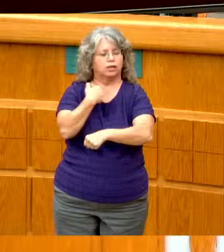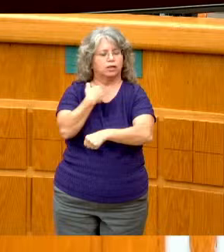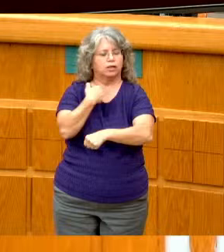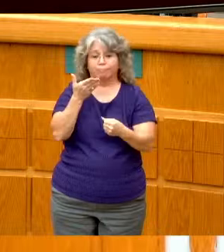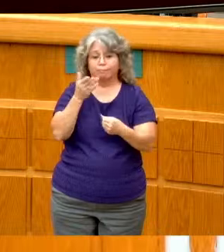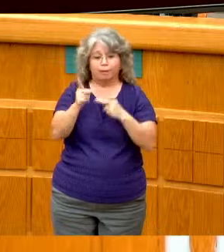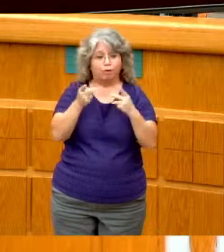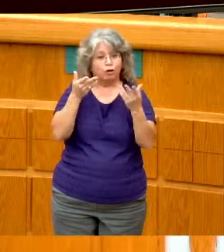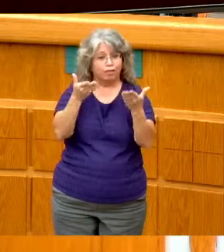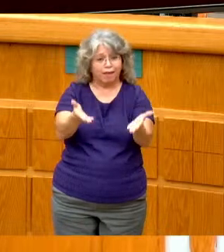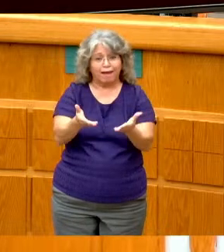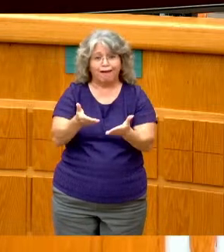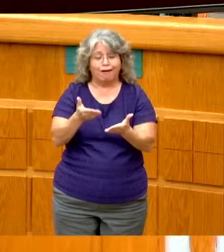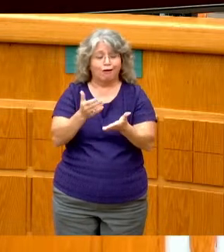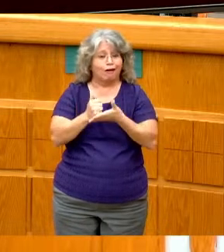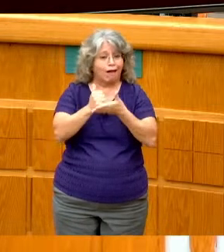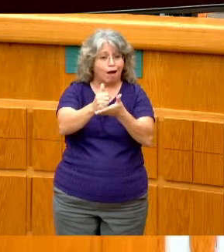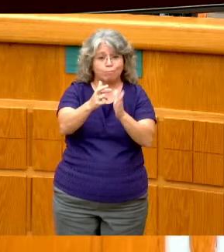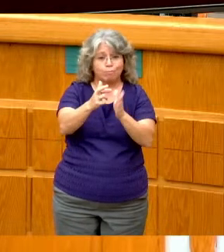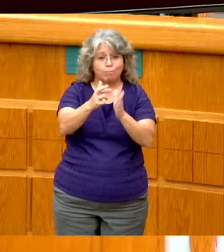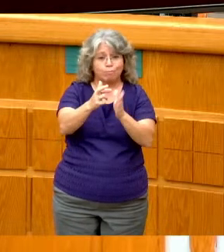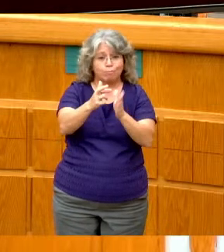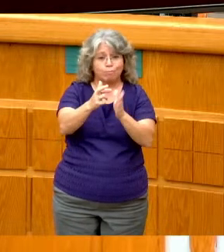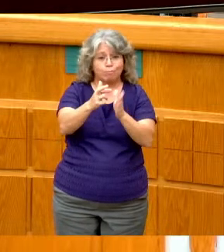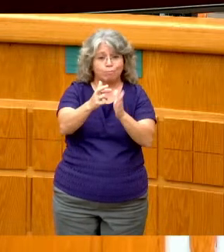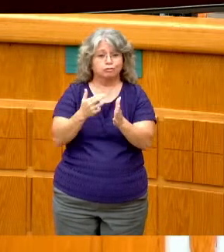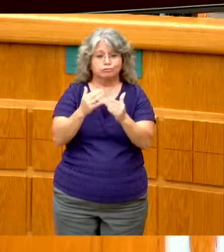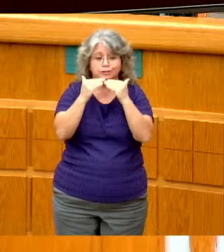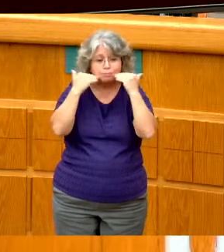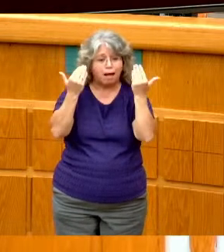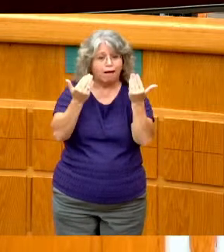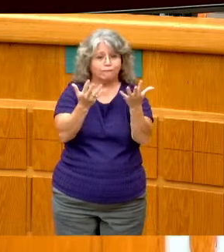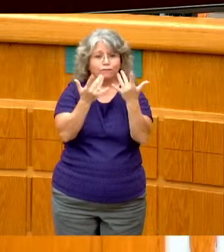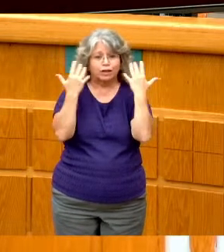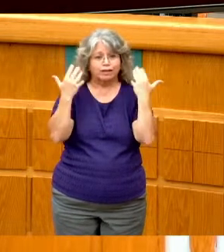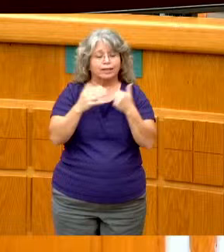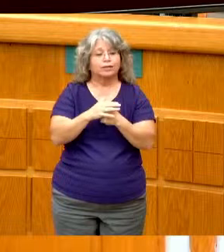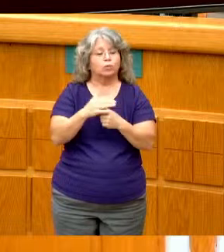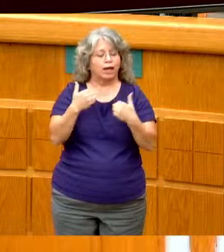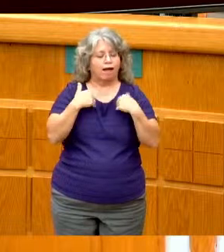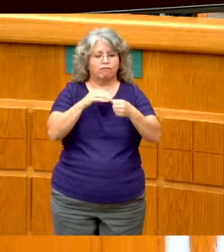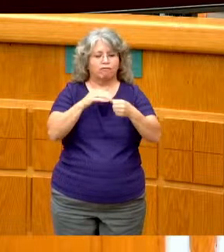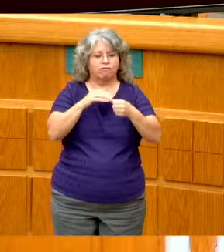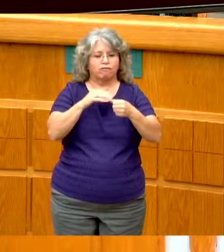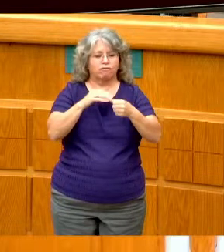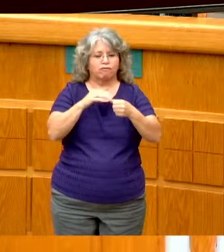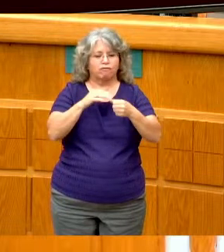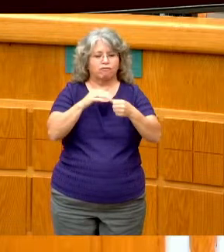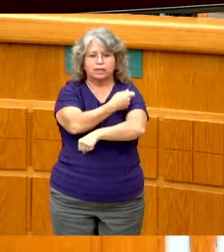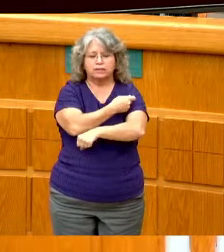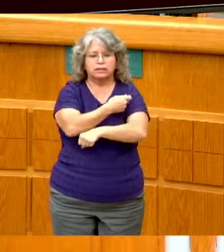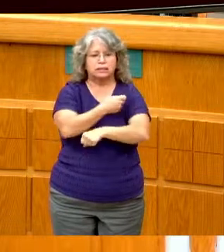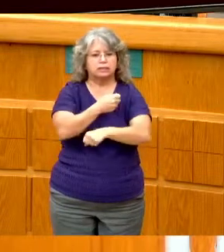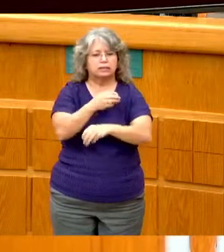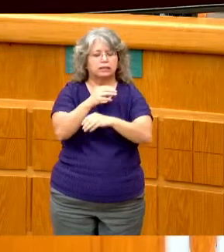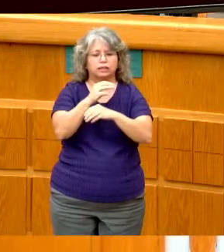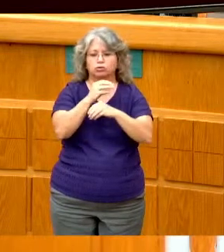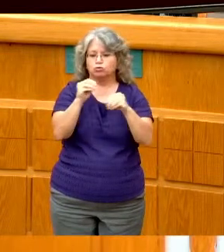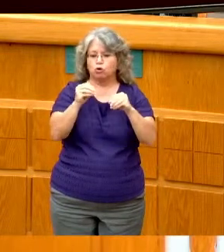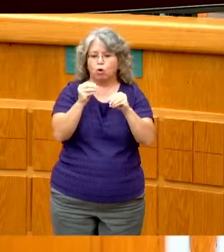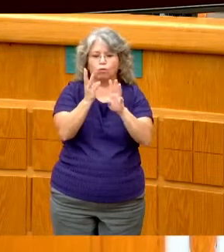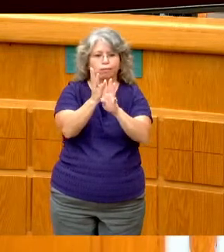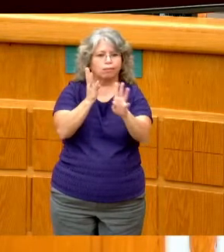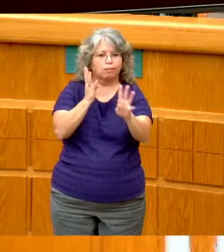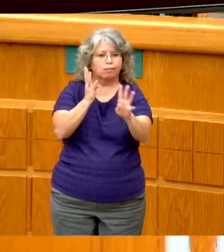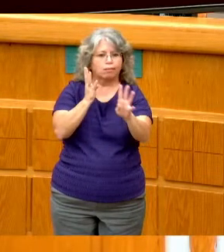smile to register you. We have the vaccines, and you're not pushing anybody out of line. It's here for all of